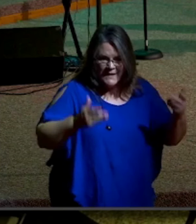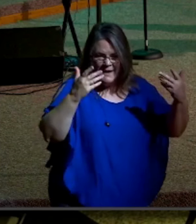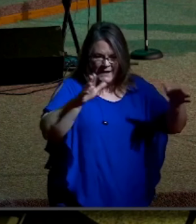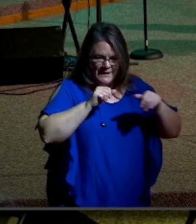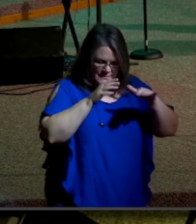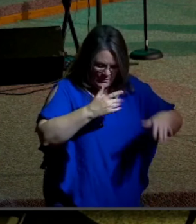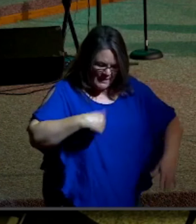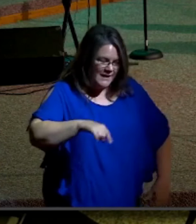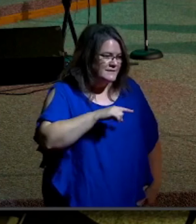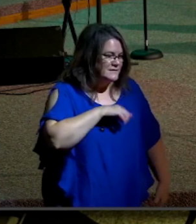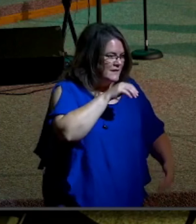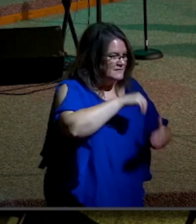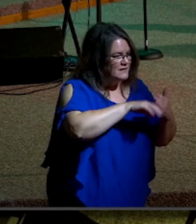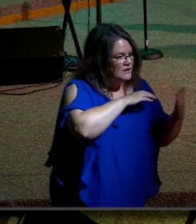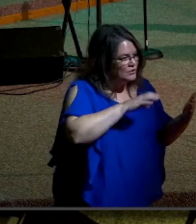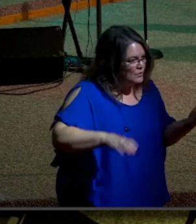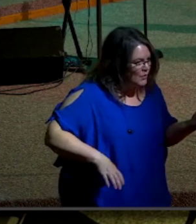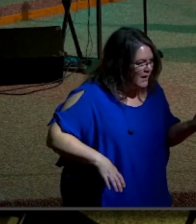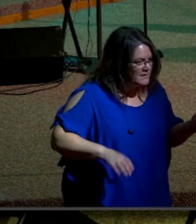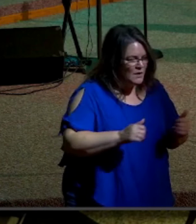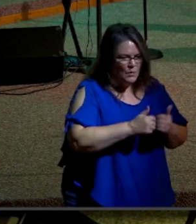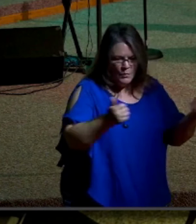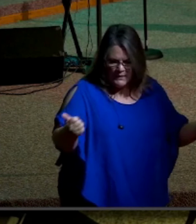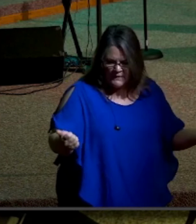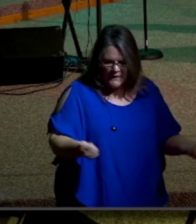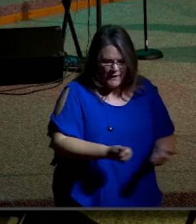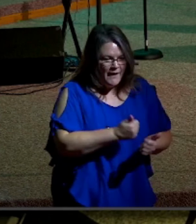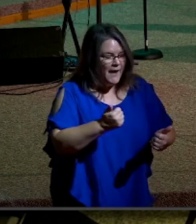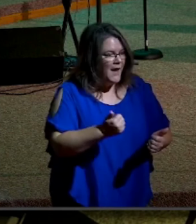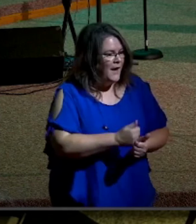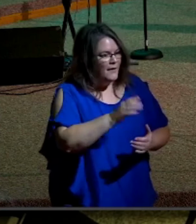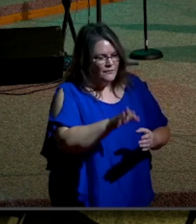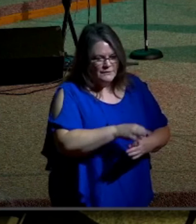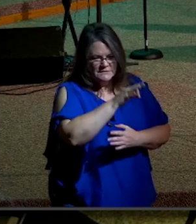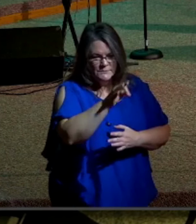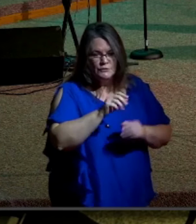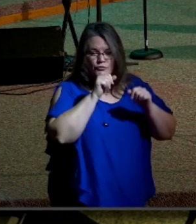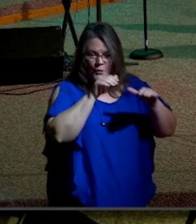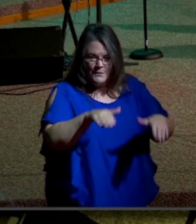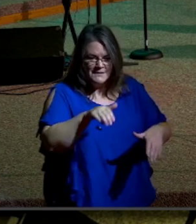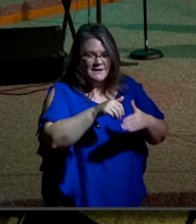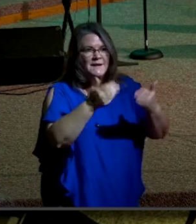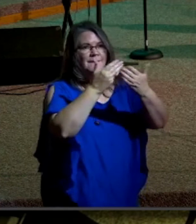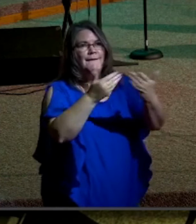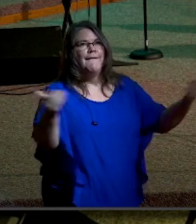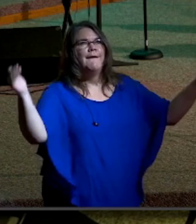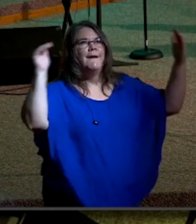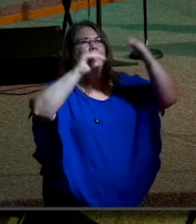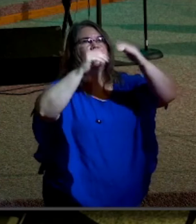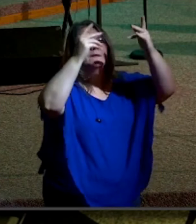in Christ with every spiritual blessing in the heavenly places.